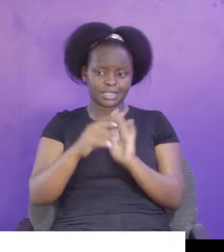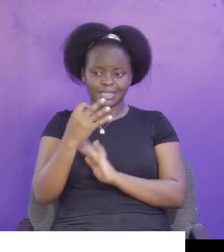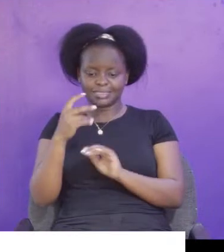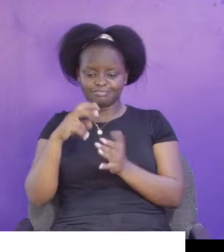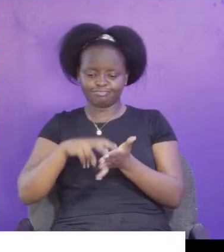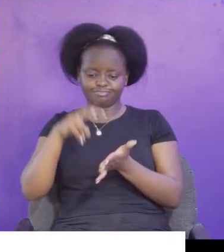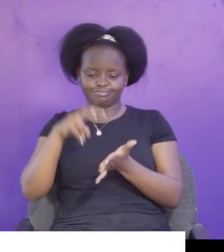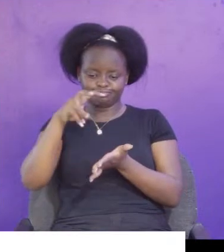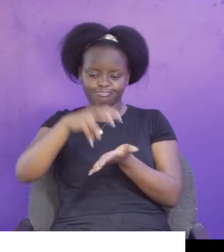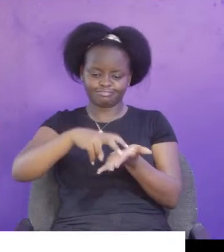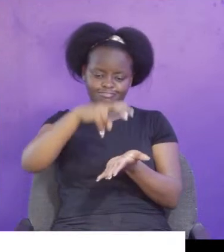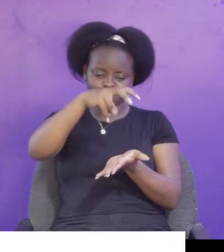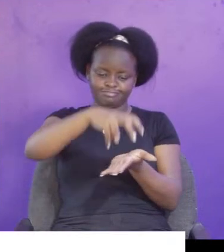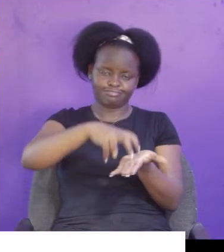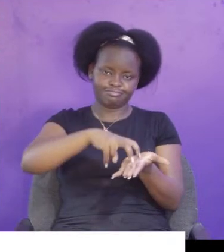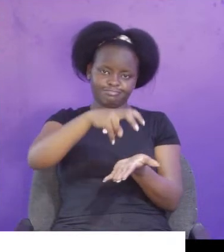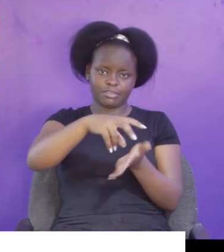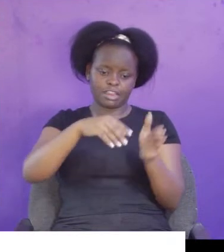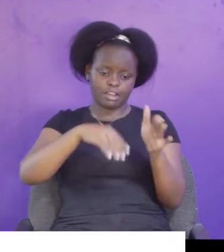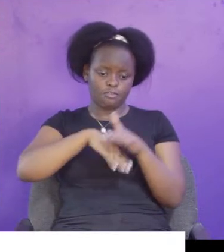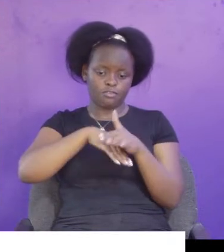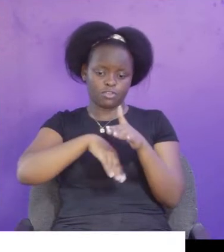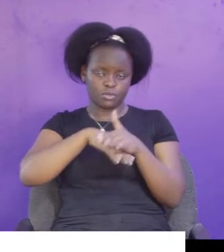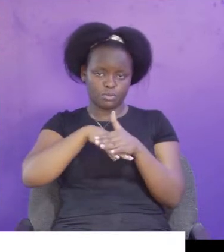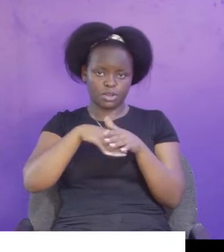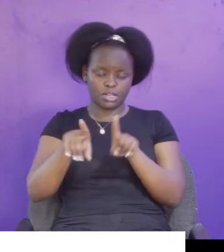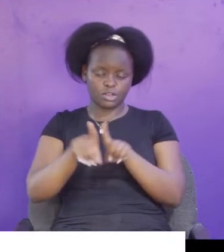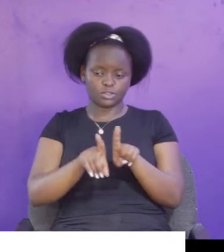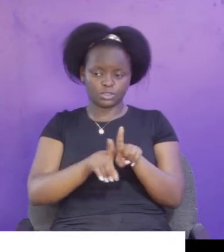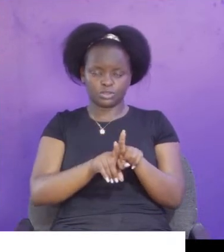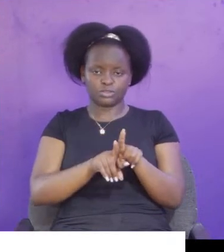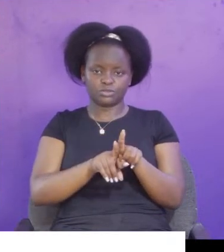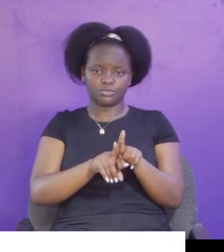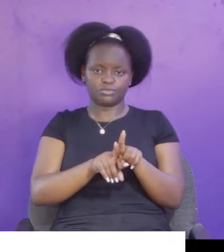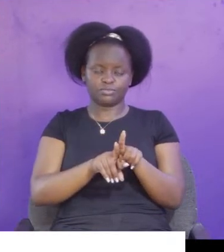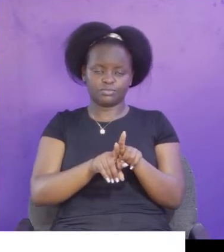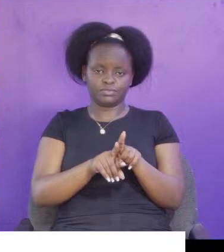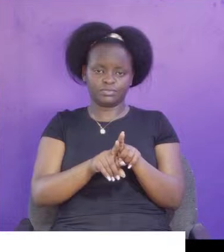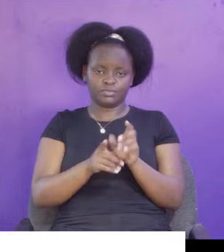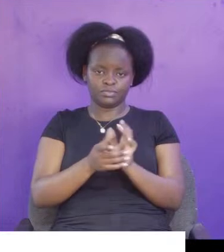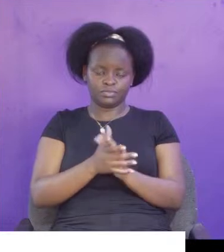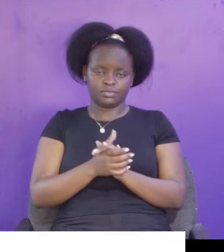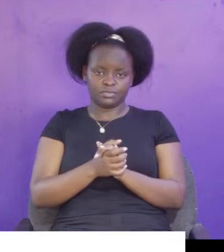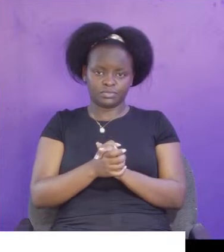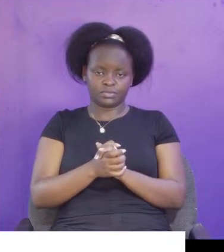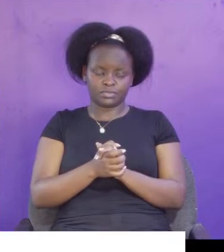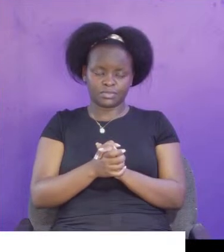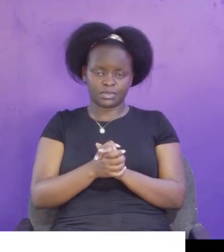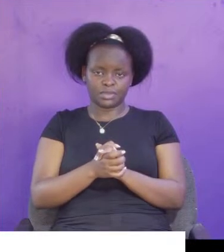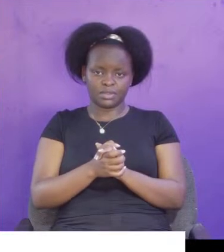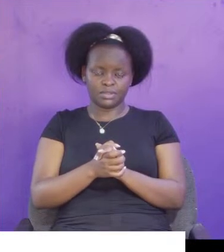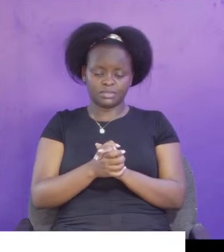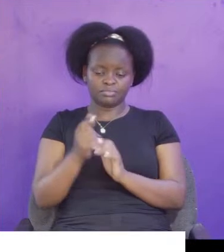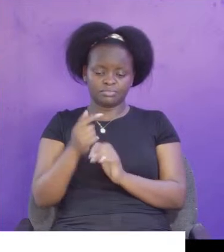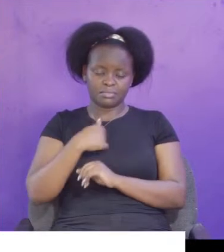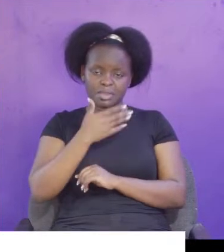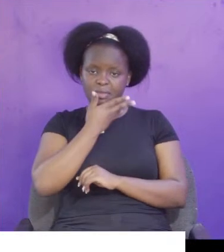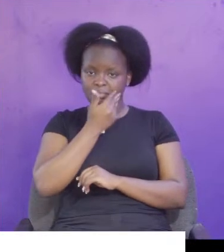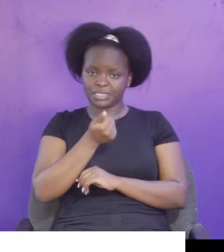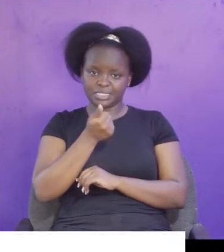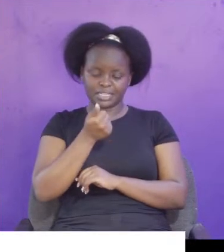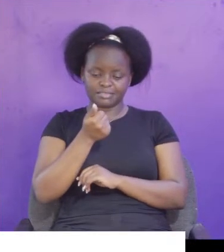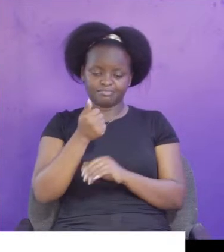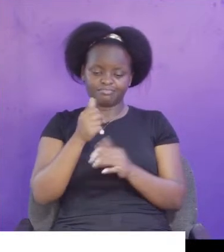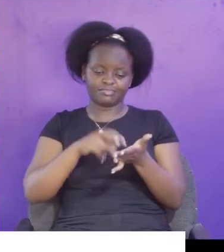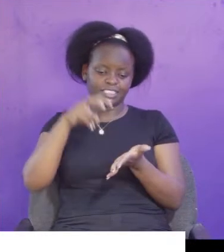play football, and he used to do pole vault. But I was better than him in jumping and in pole